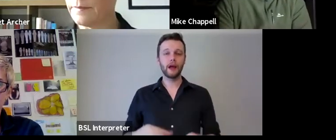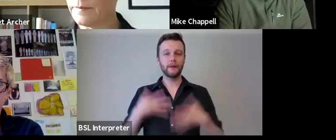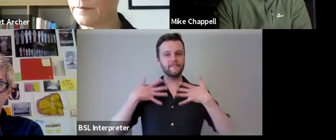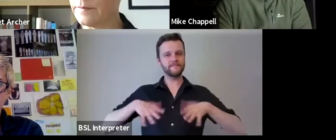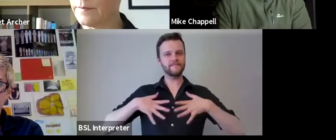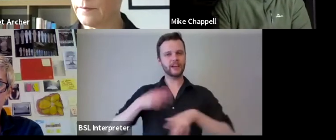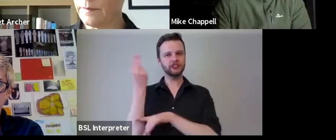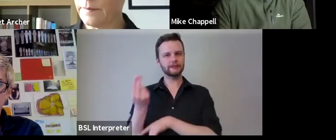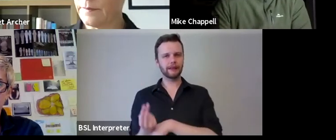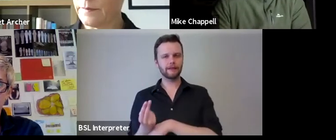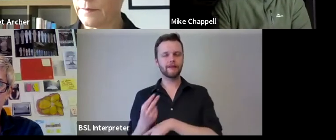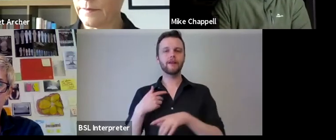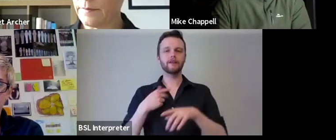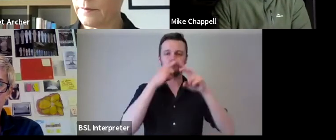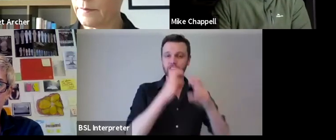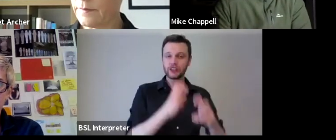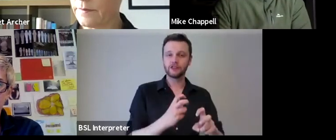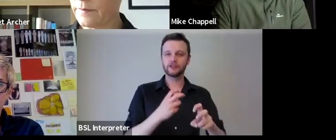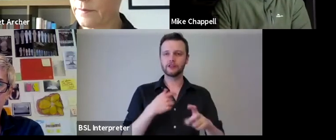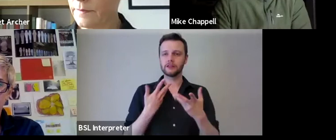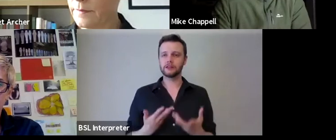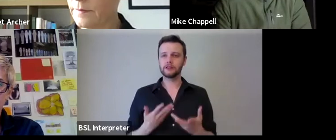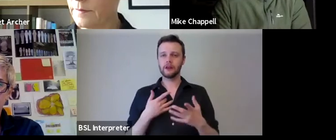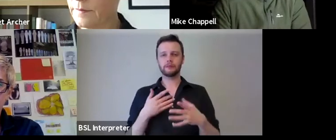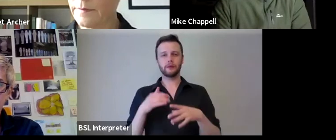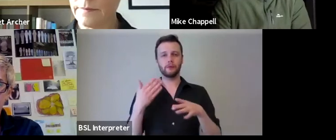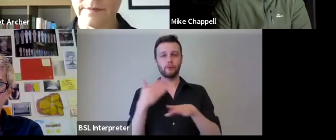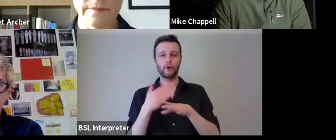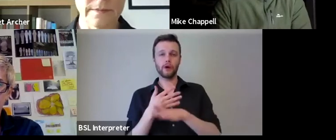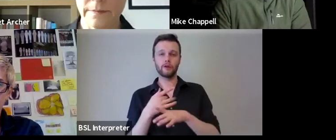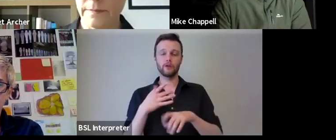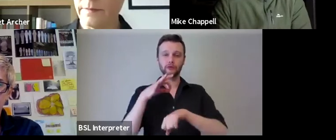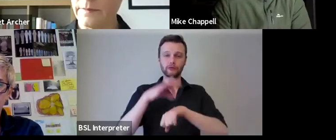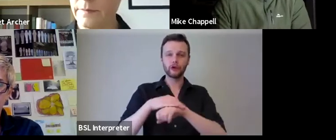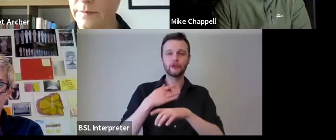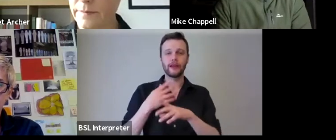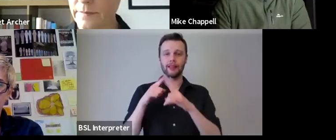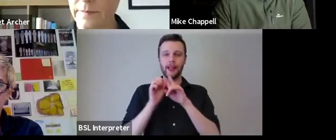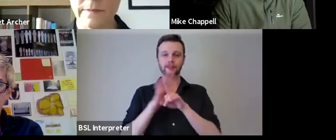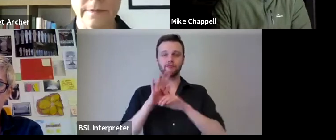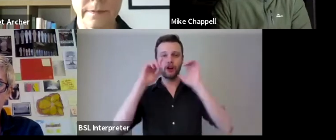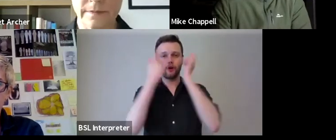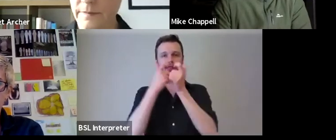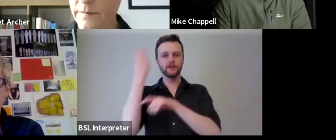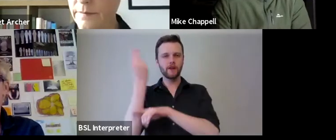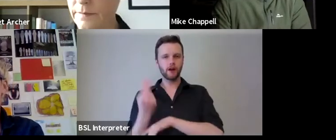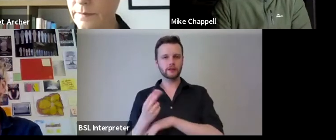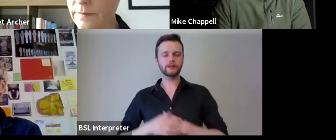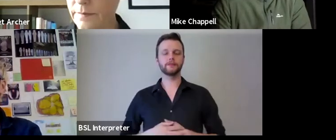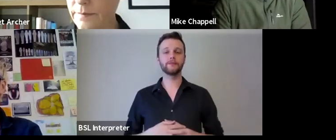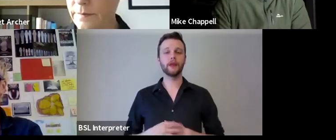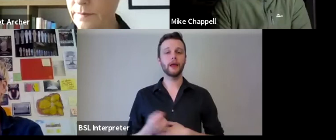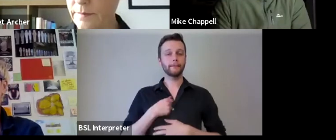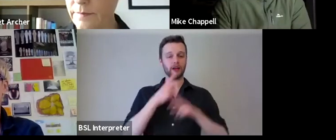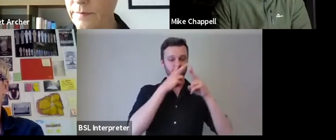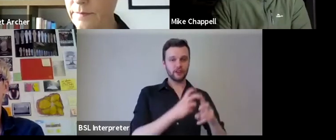designer, researcher, and I'm currently undertaking a doctorate at the Edinburgh College of Art. And in both my research